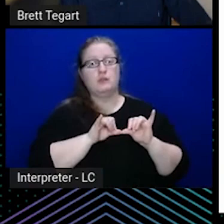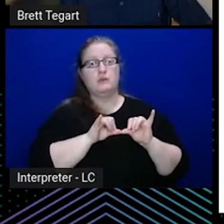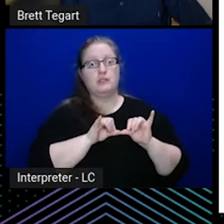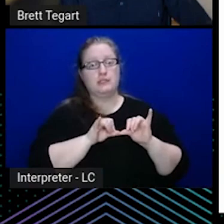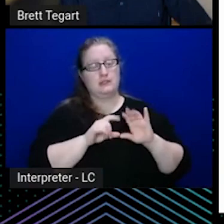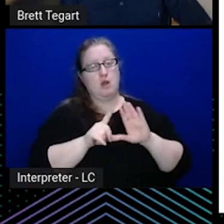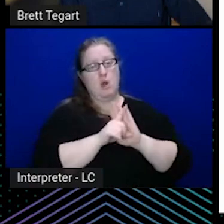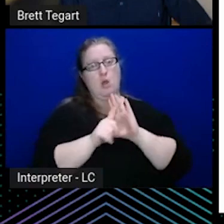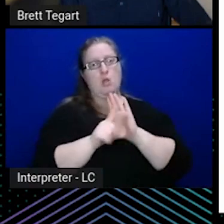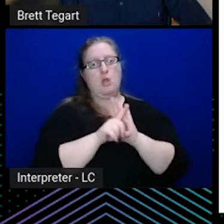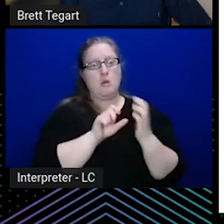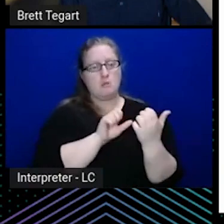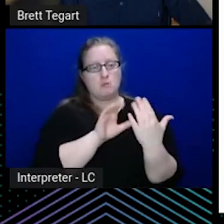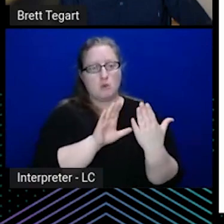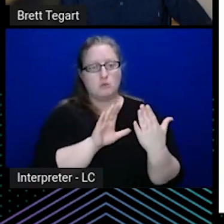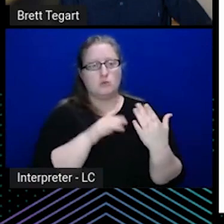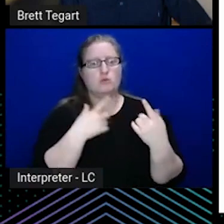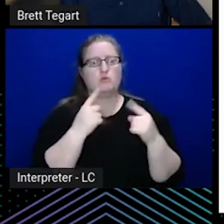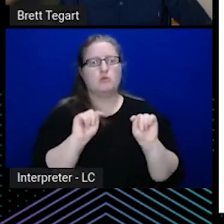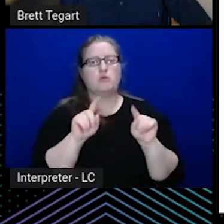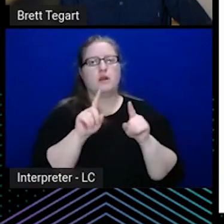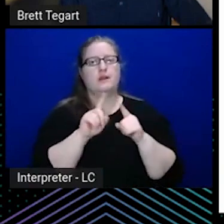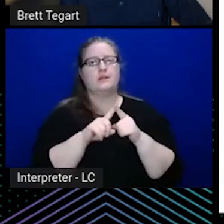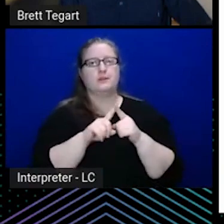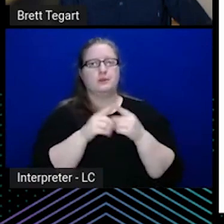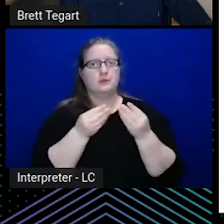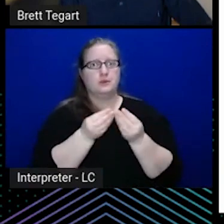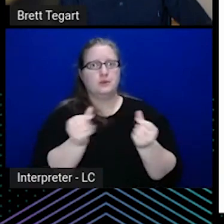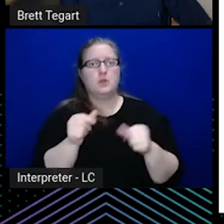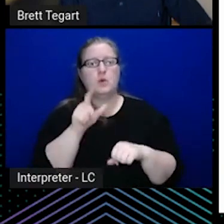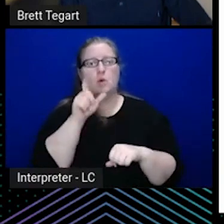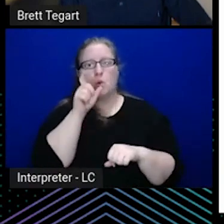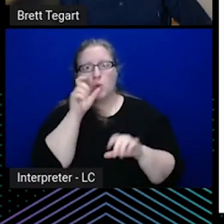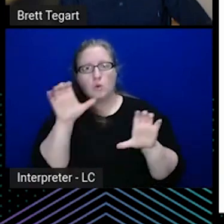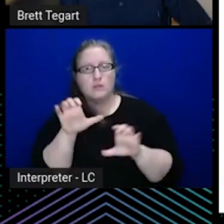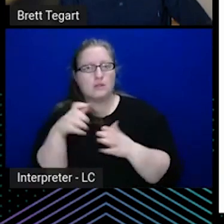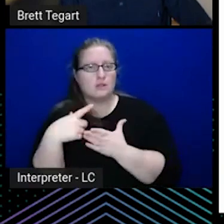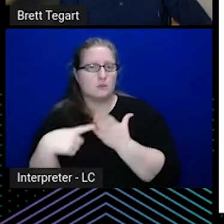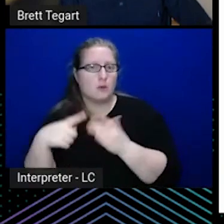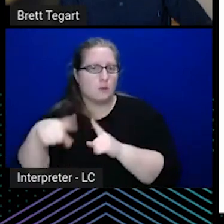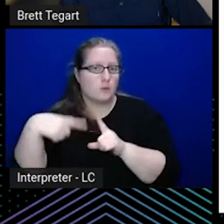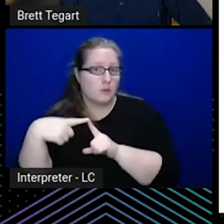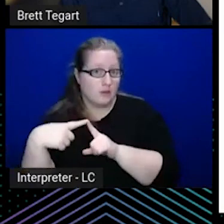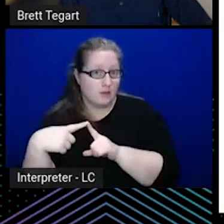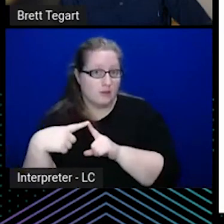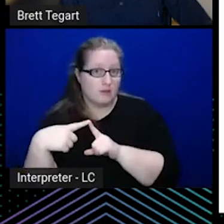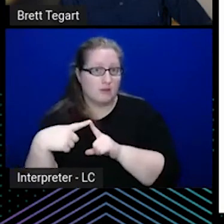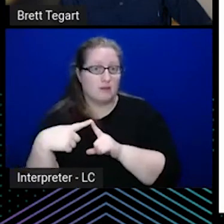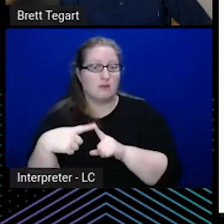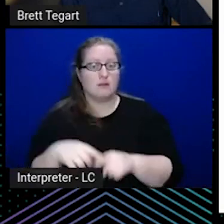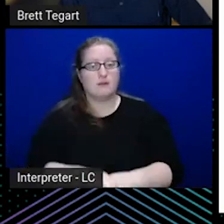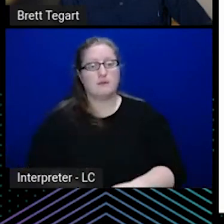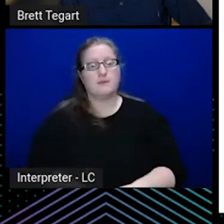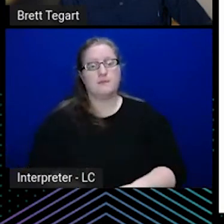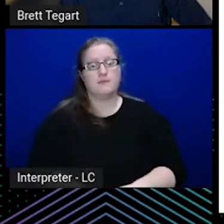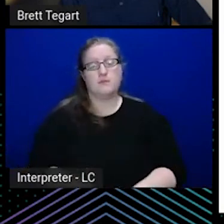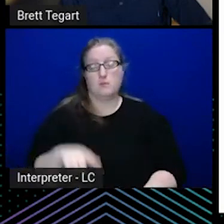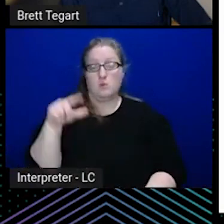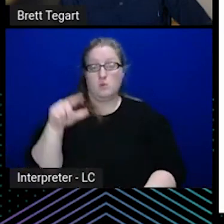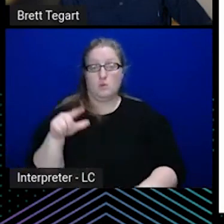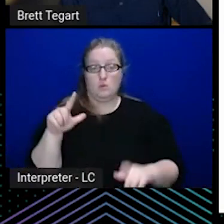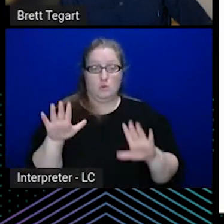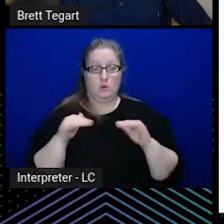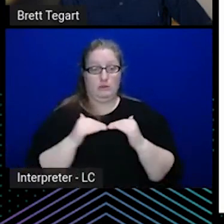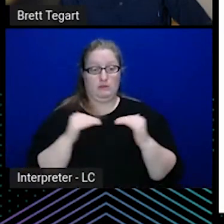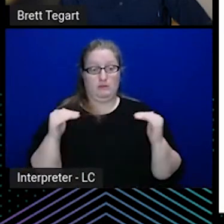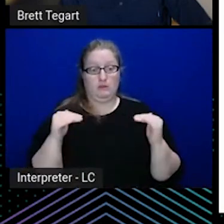to mitigate who does what and when. And I'll describe it now. On the lowest tier, we have